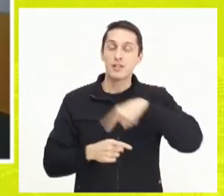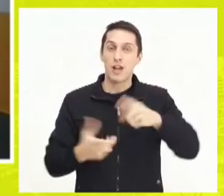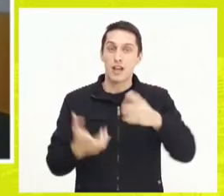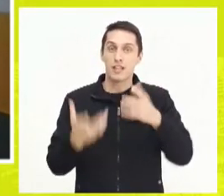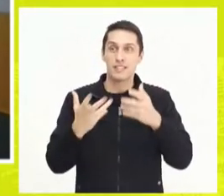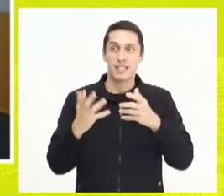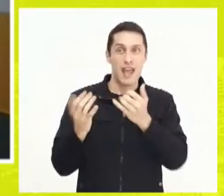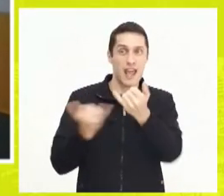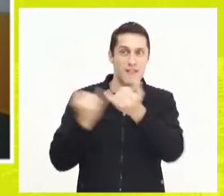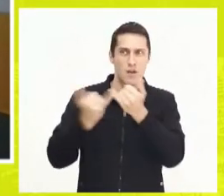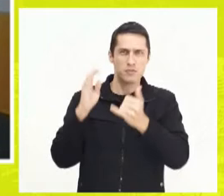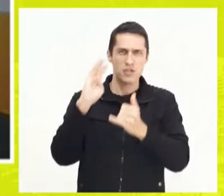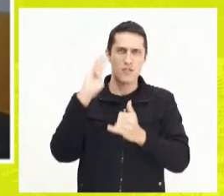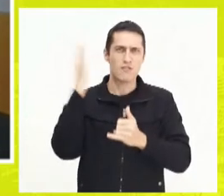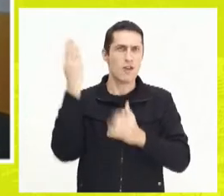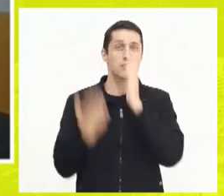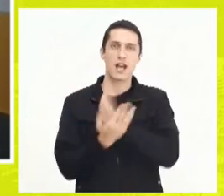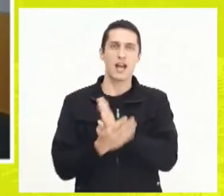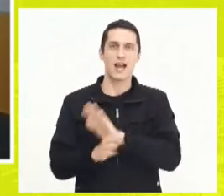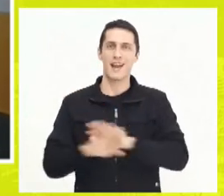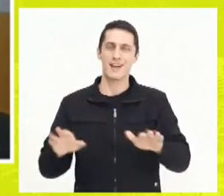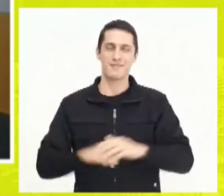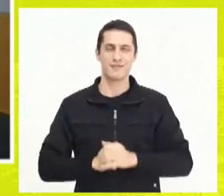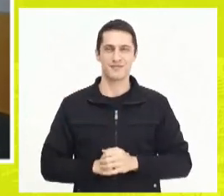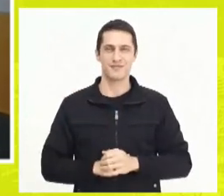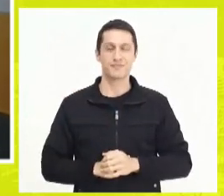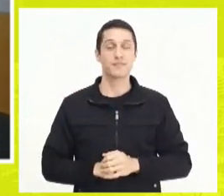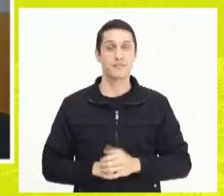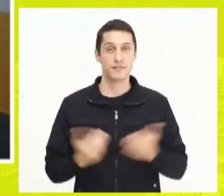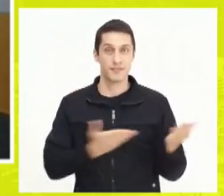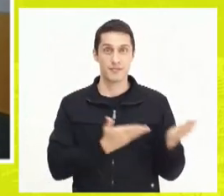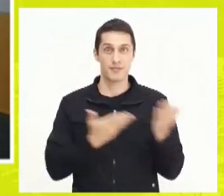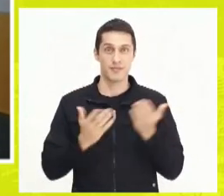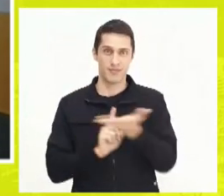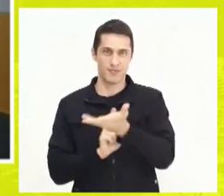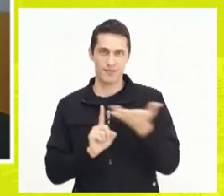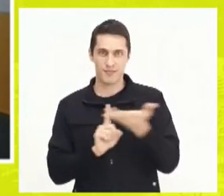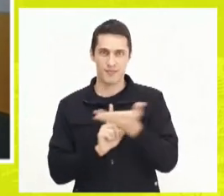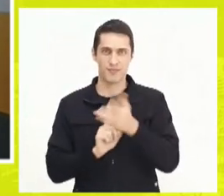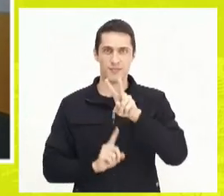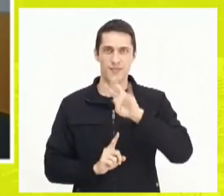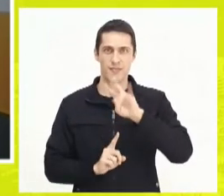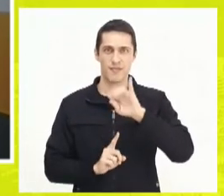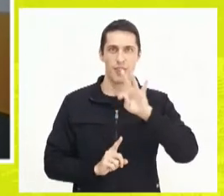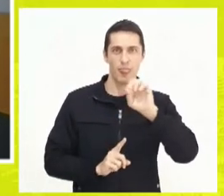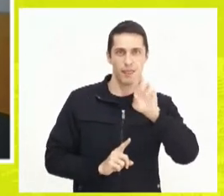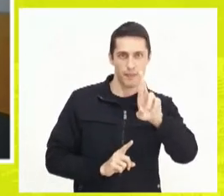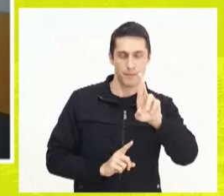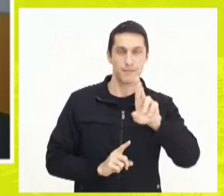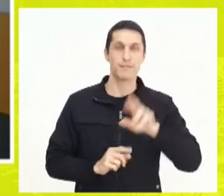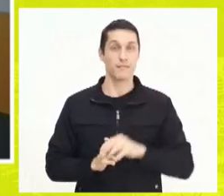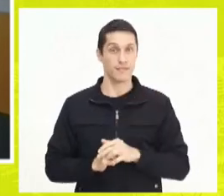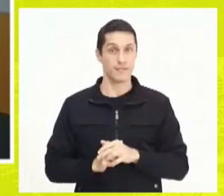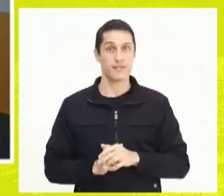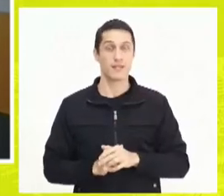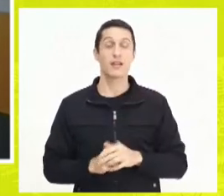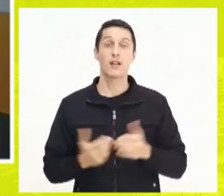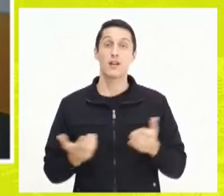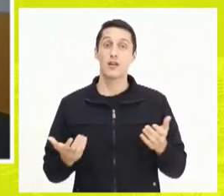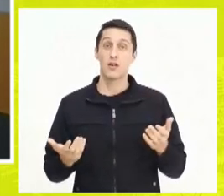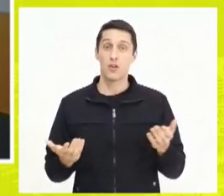with this anymore you know it would be great when we get to that day in which we're not going to have a fake